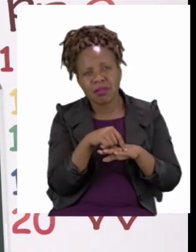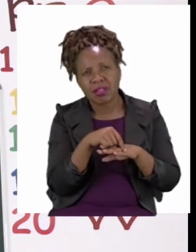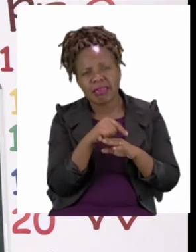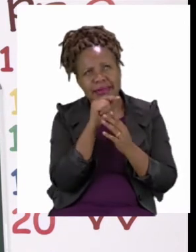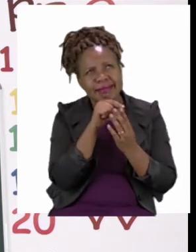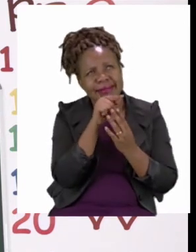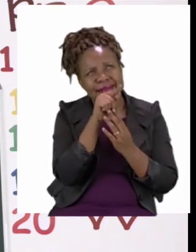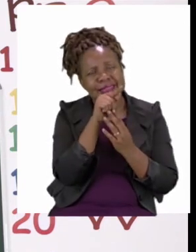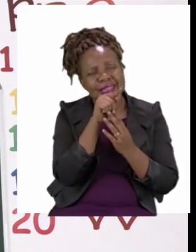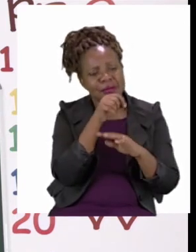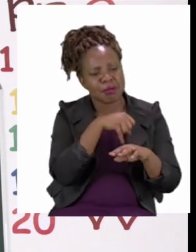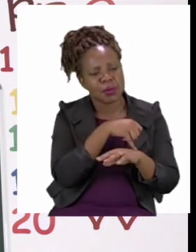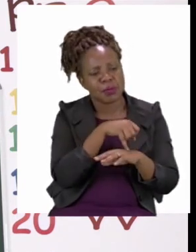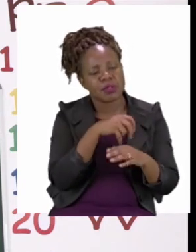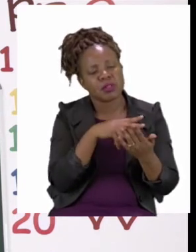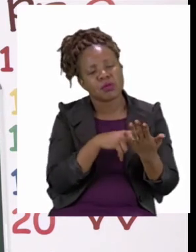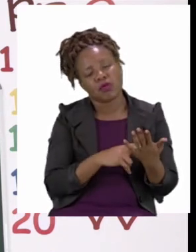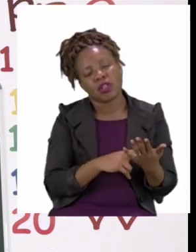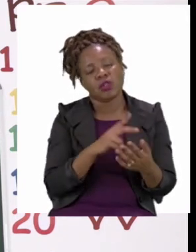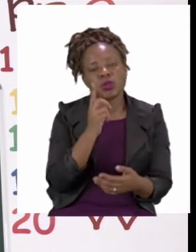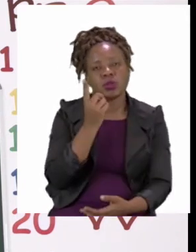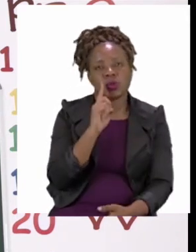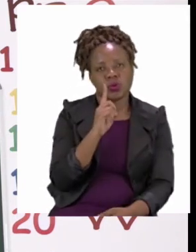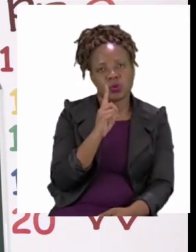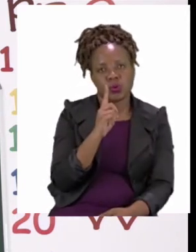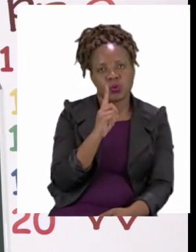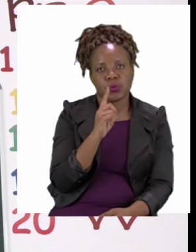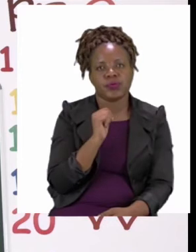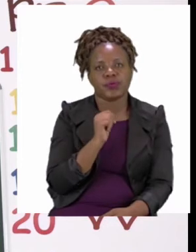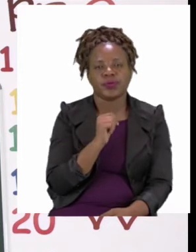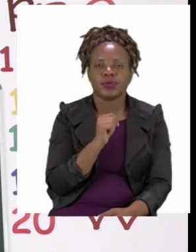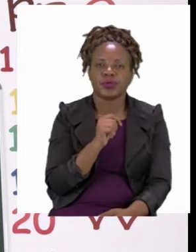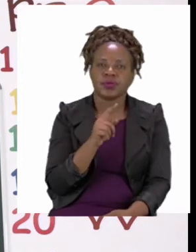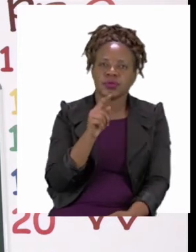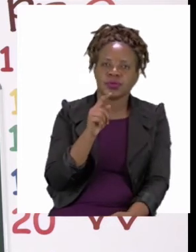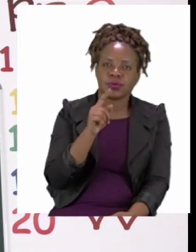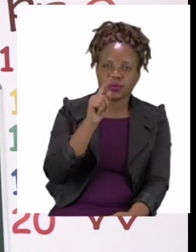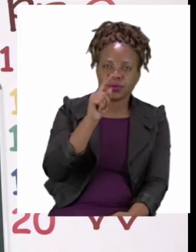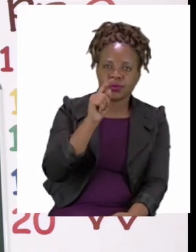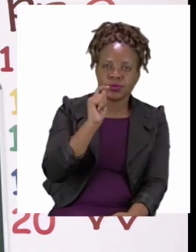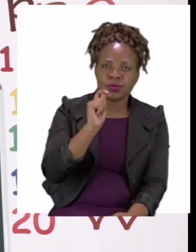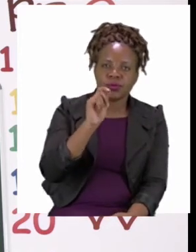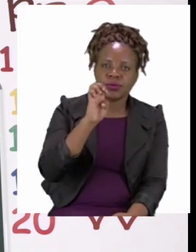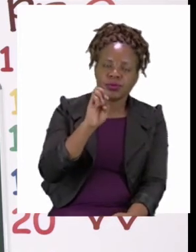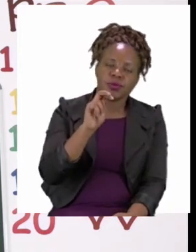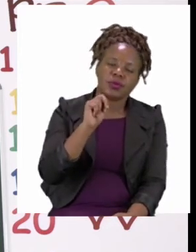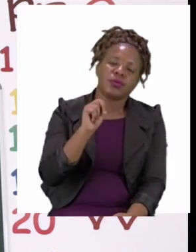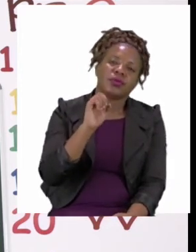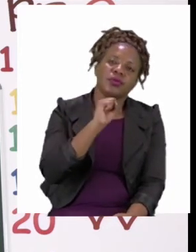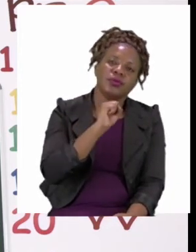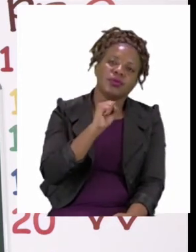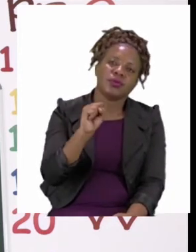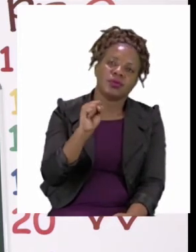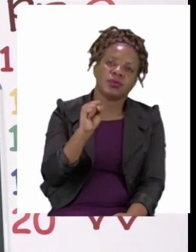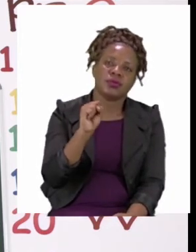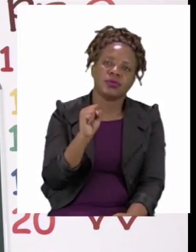under. Then after that, we can say the place value for 3 in